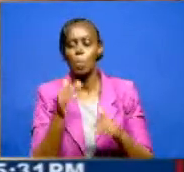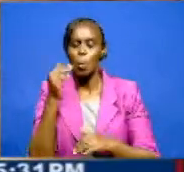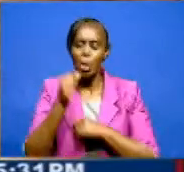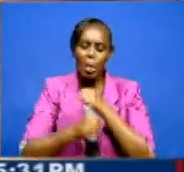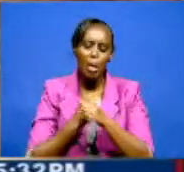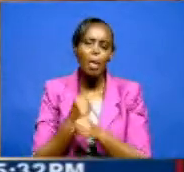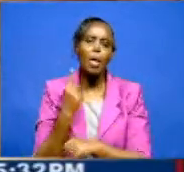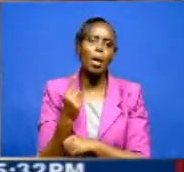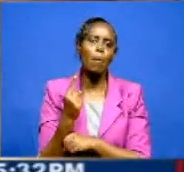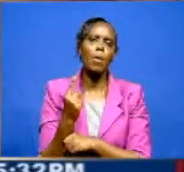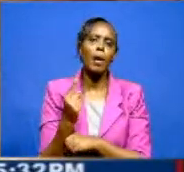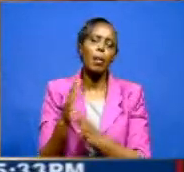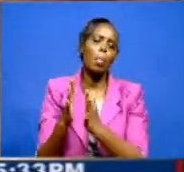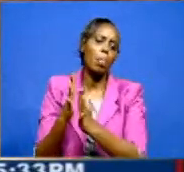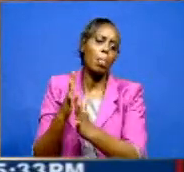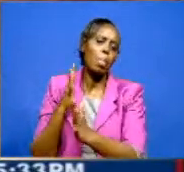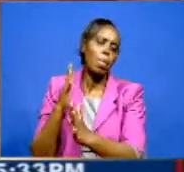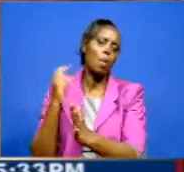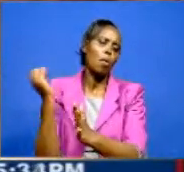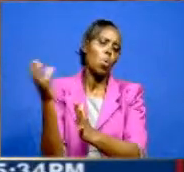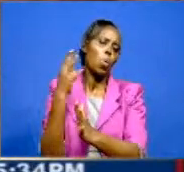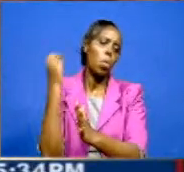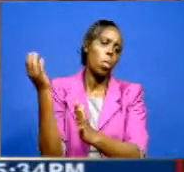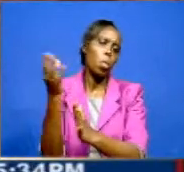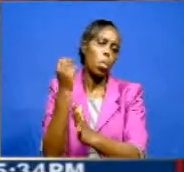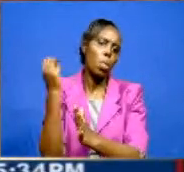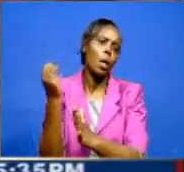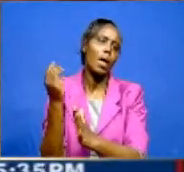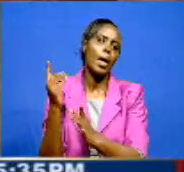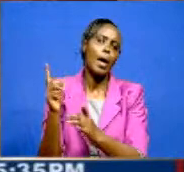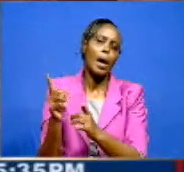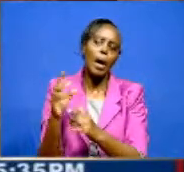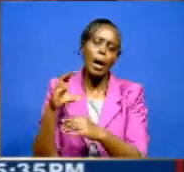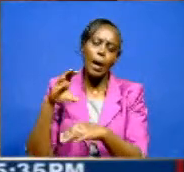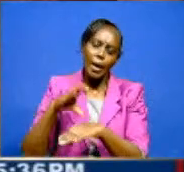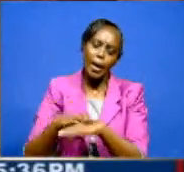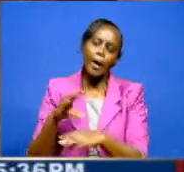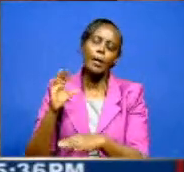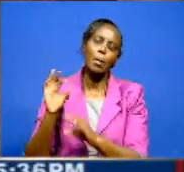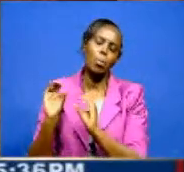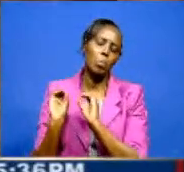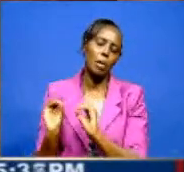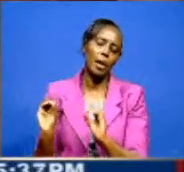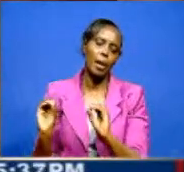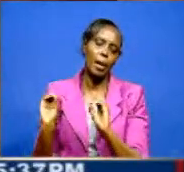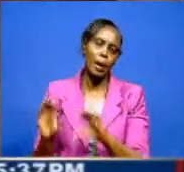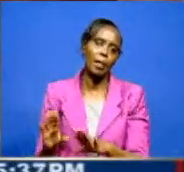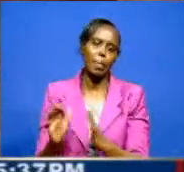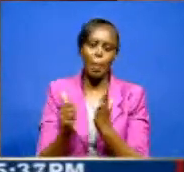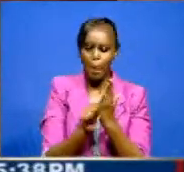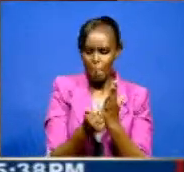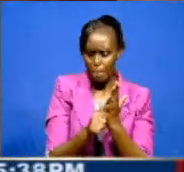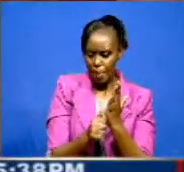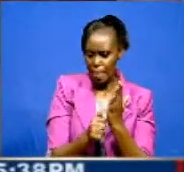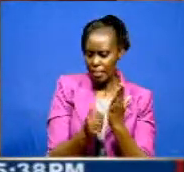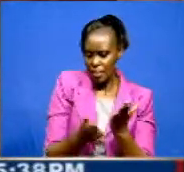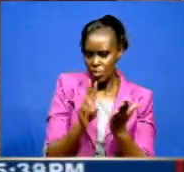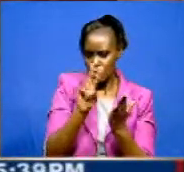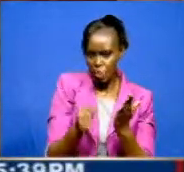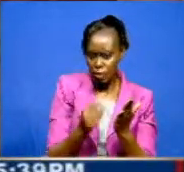and line up your trucks at the cereals and produce board and get nothing. Now maize is being bought, I think,